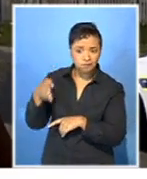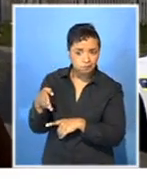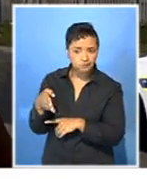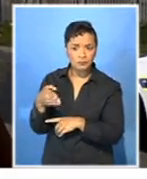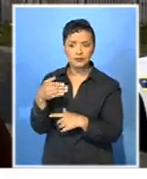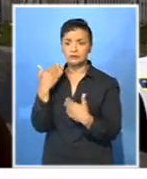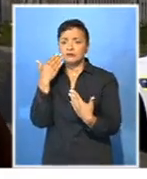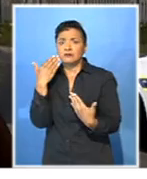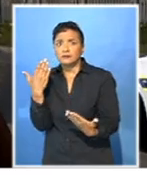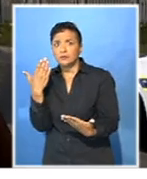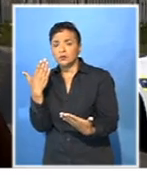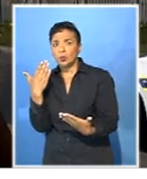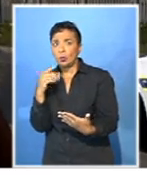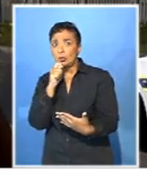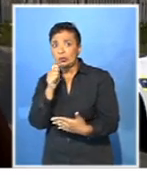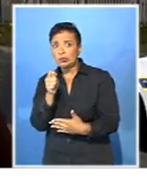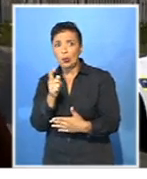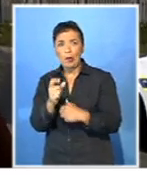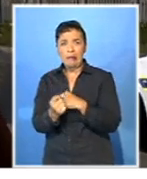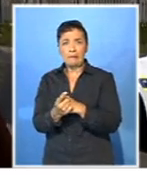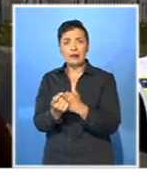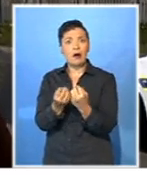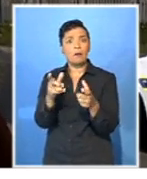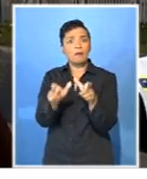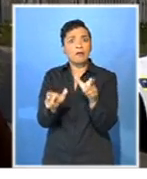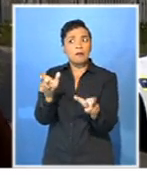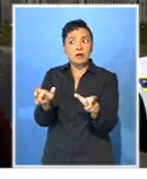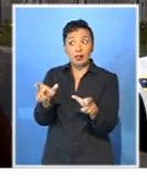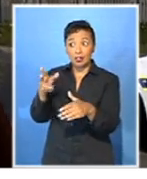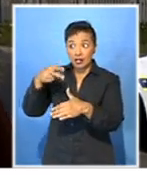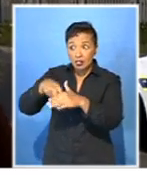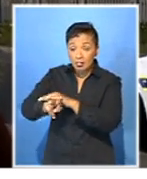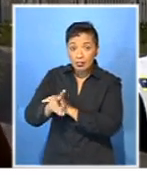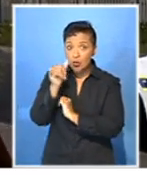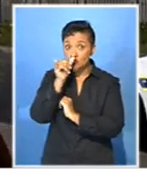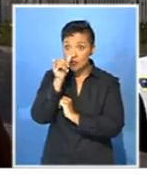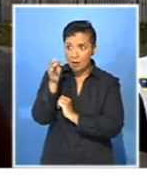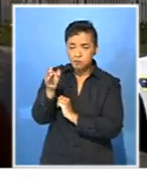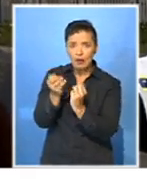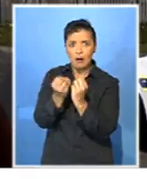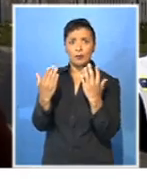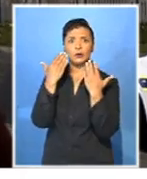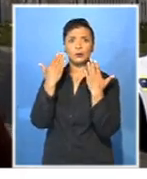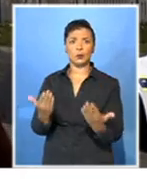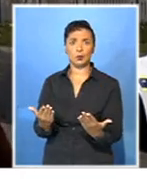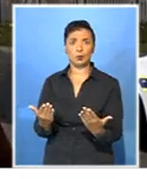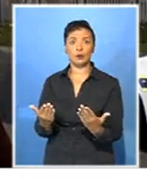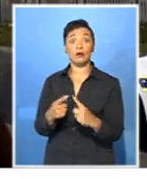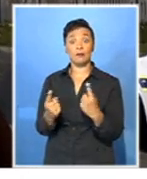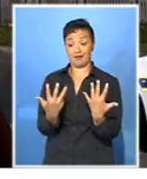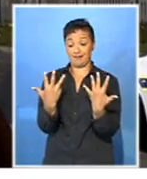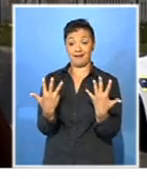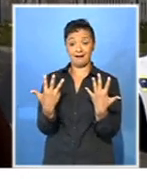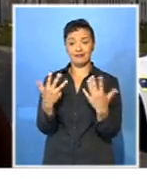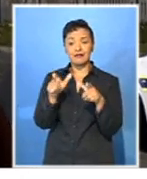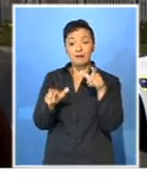inside, and we don't know at this stage how many of the assailants are still inside, or the suspects rather. But those 9 people